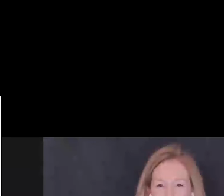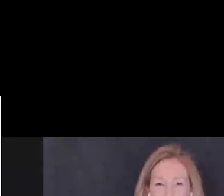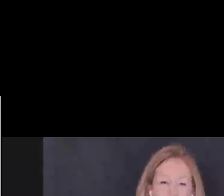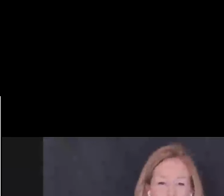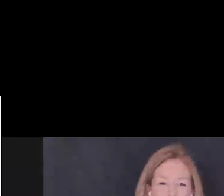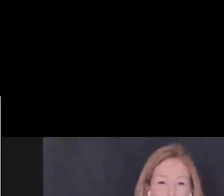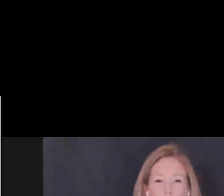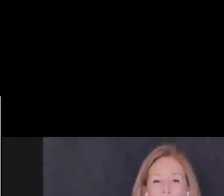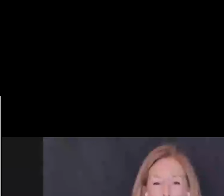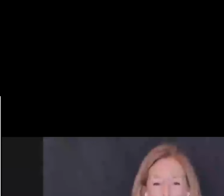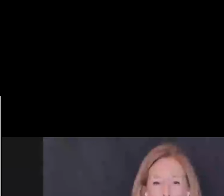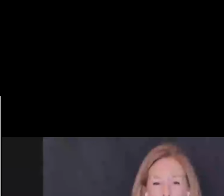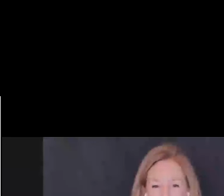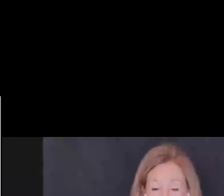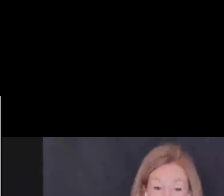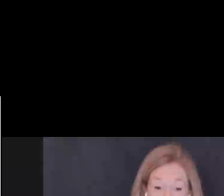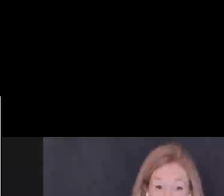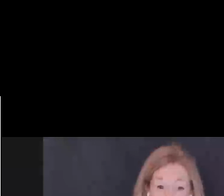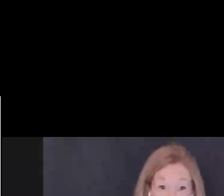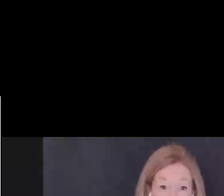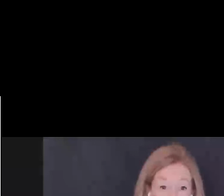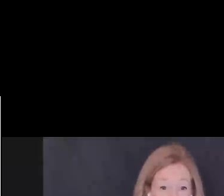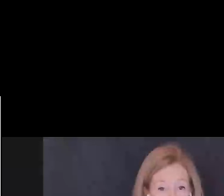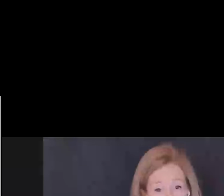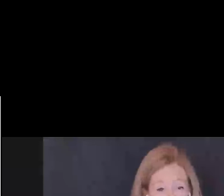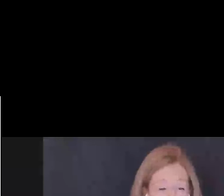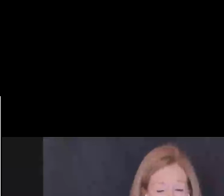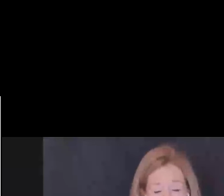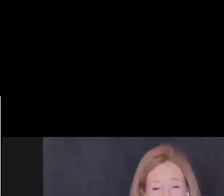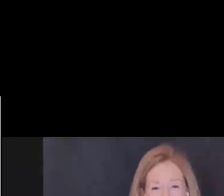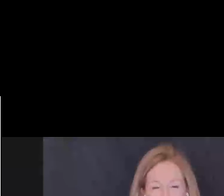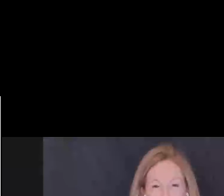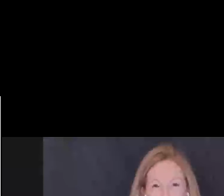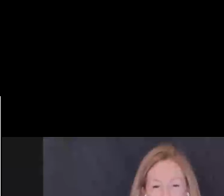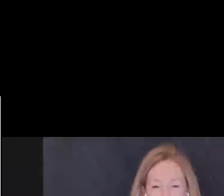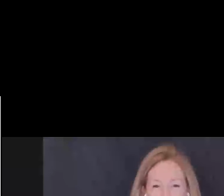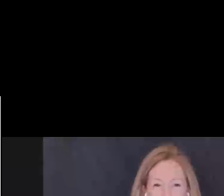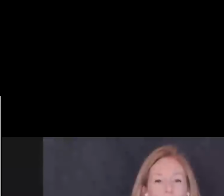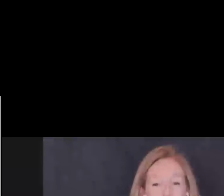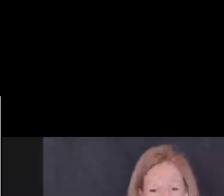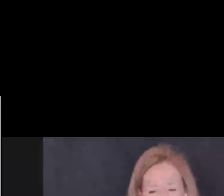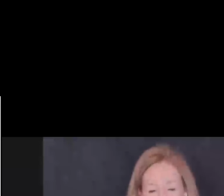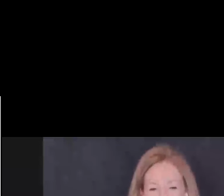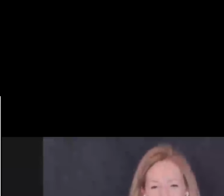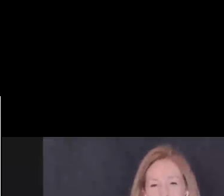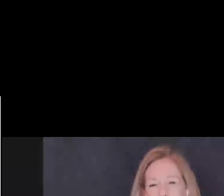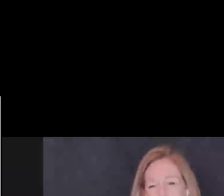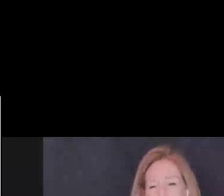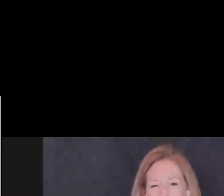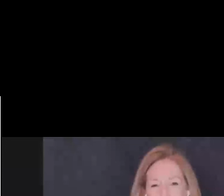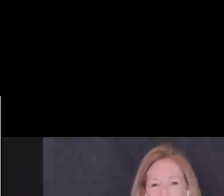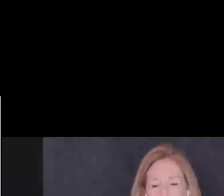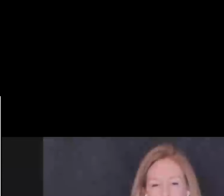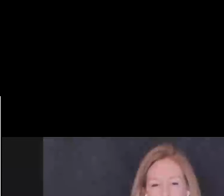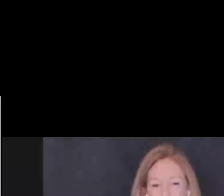you will recall that unfortunately there was an outage that took place a couple